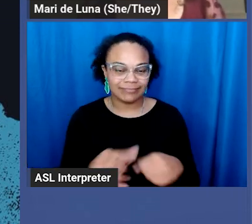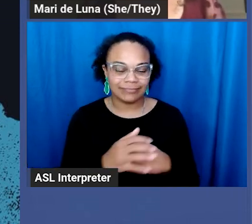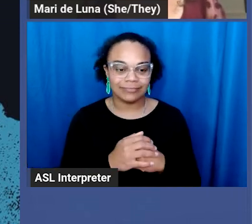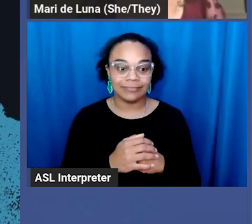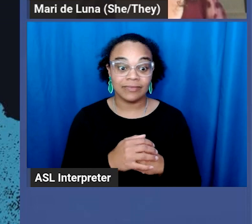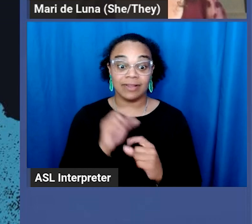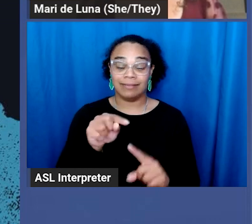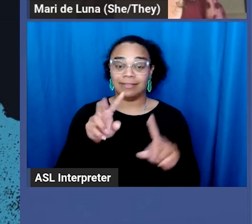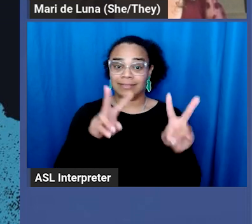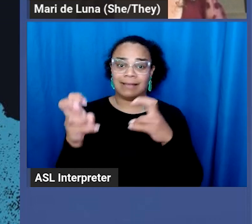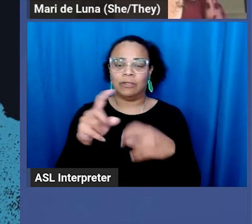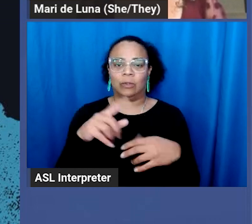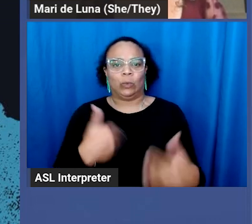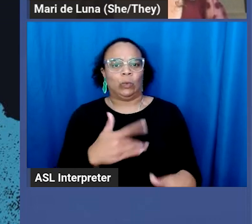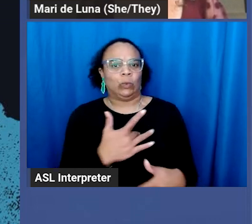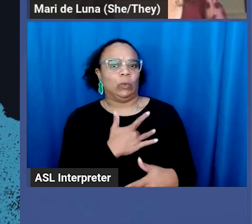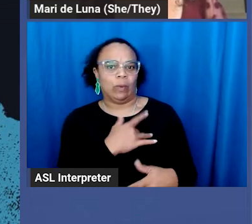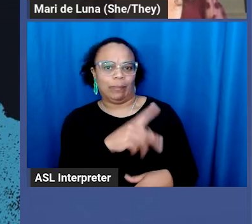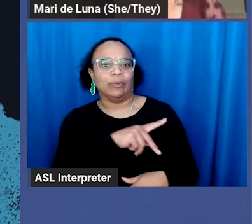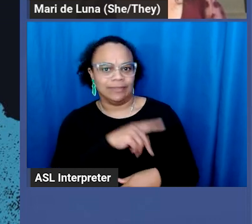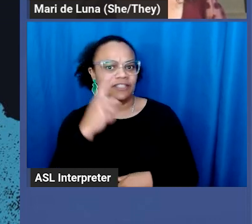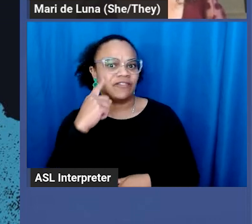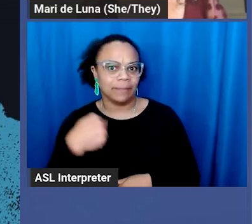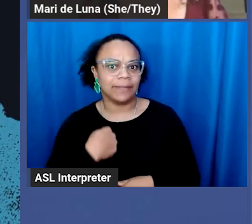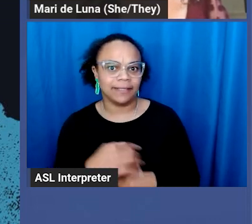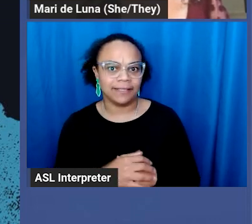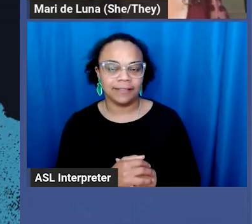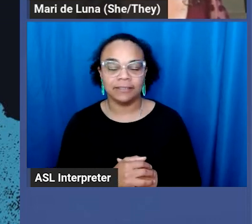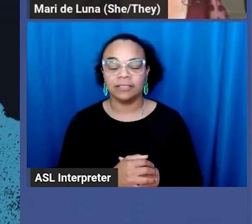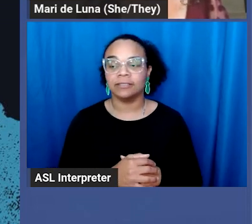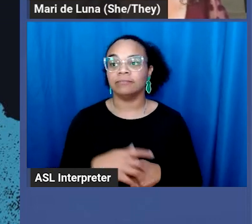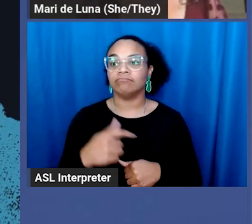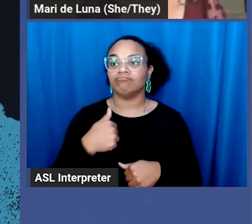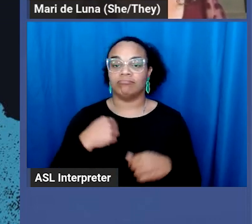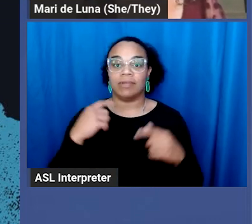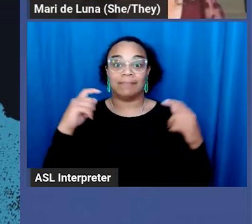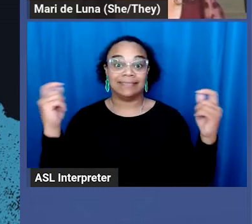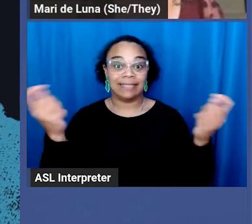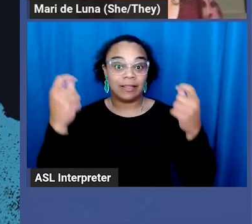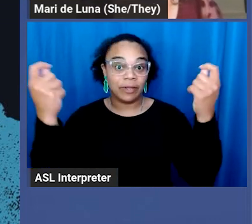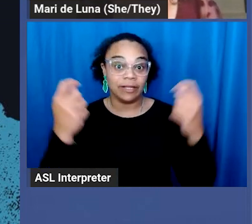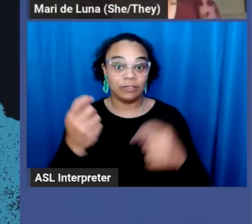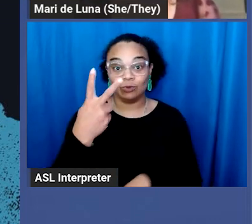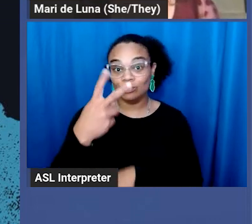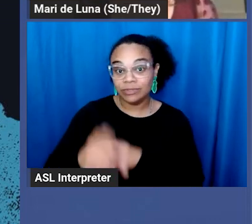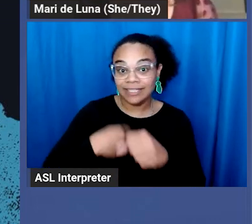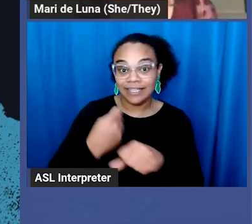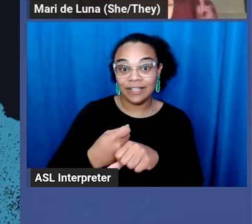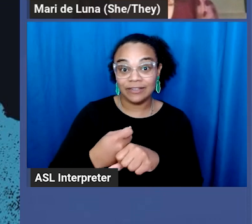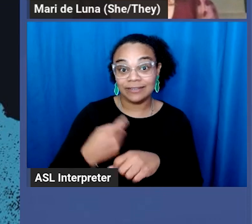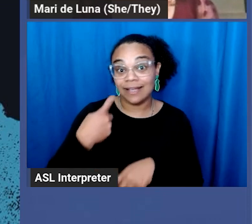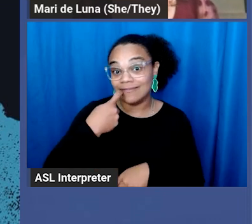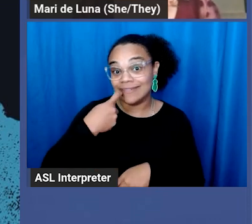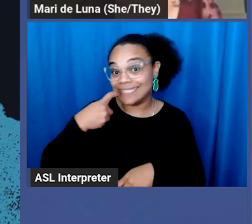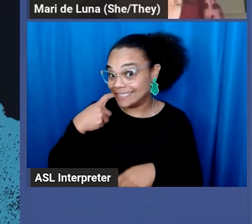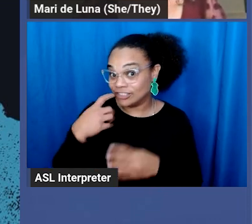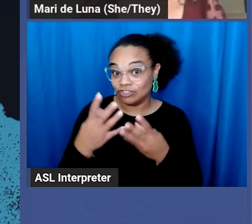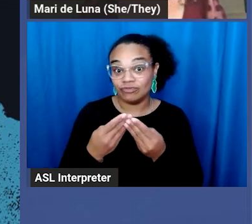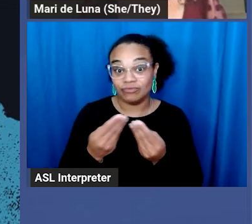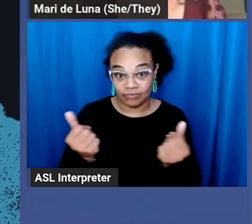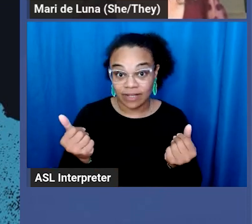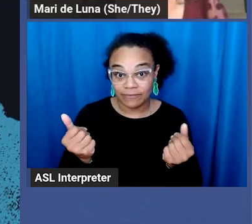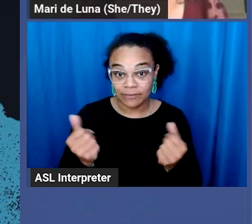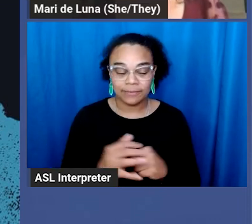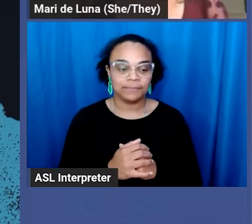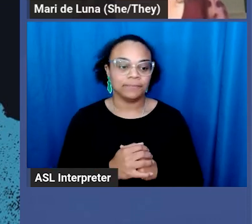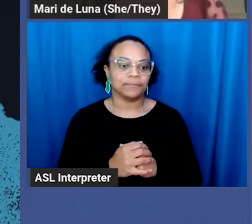really personal to me. I am celebrating 2 years of addiction recovery,